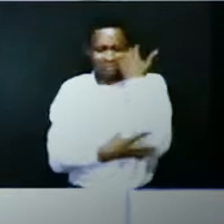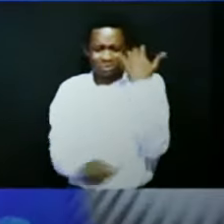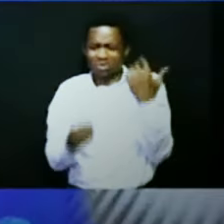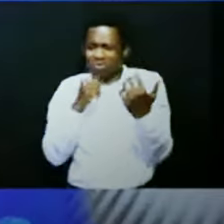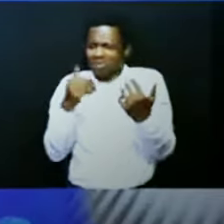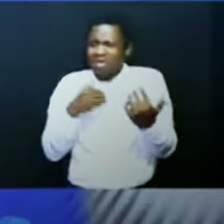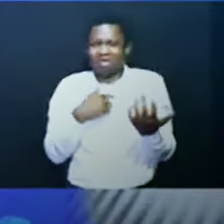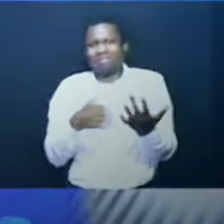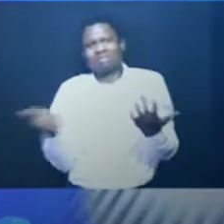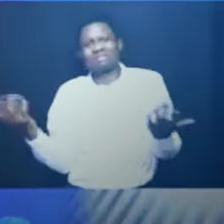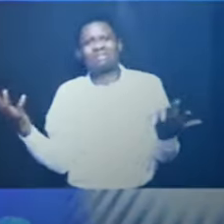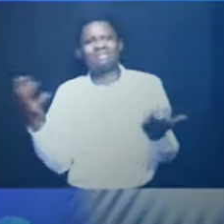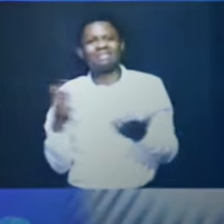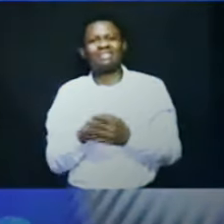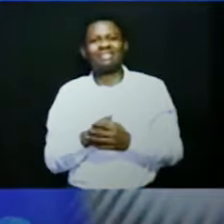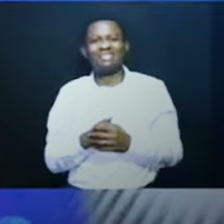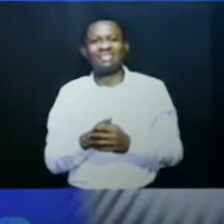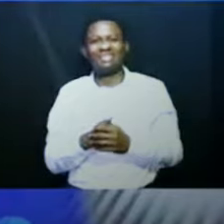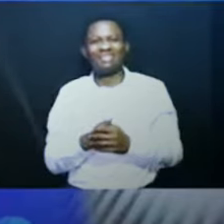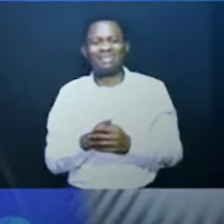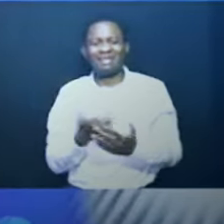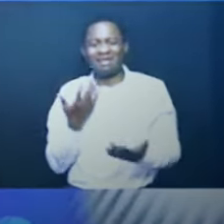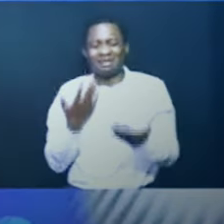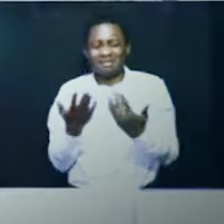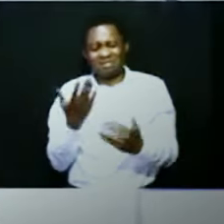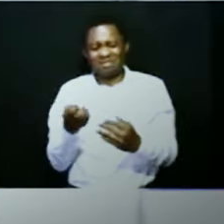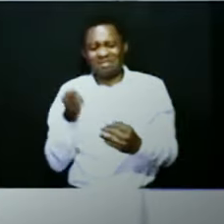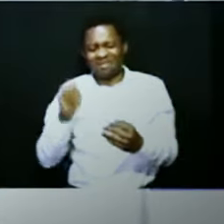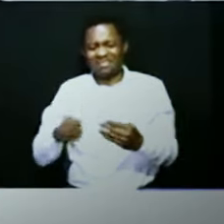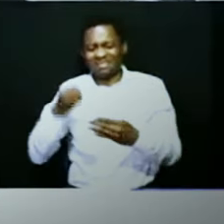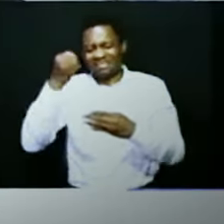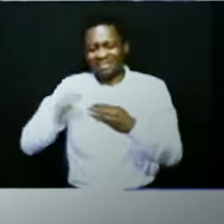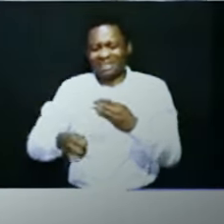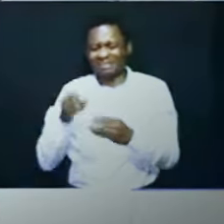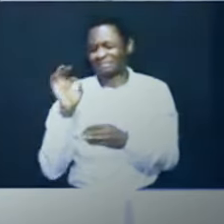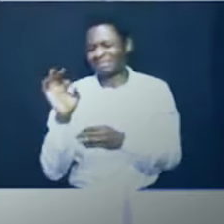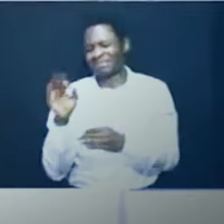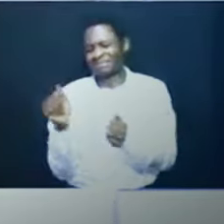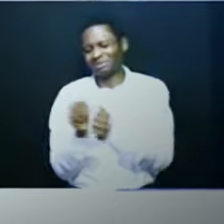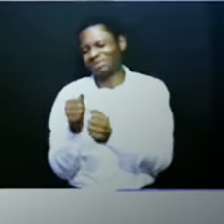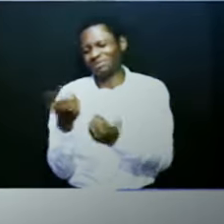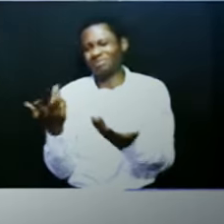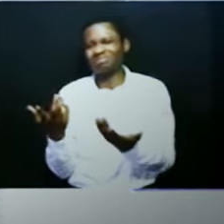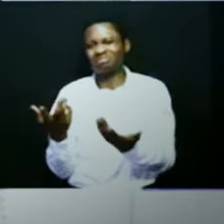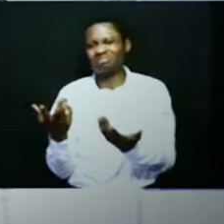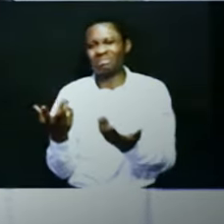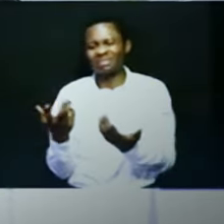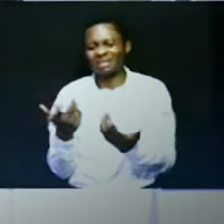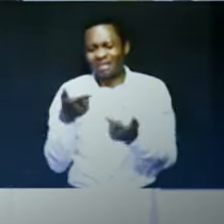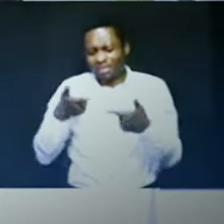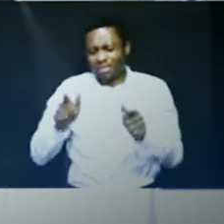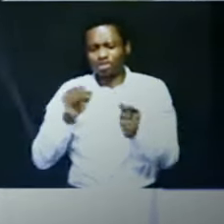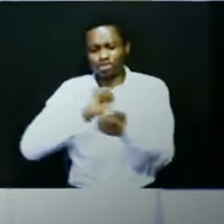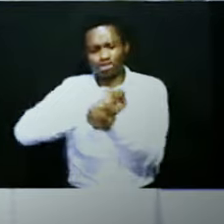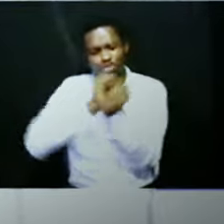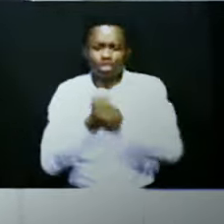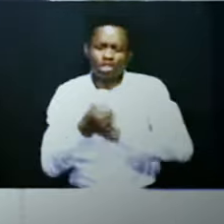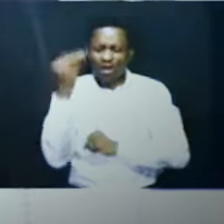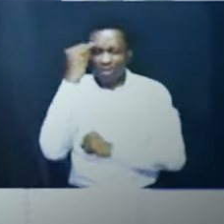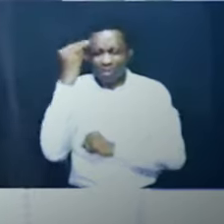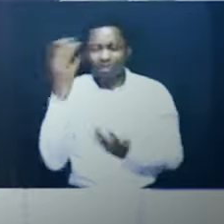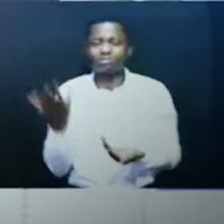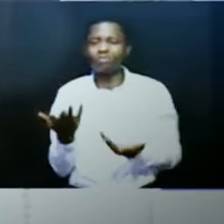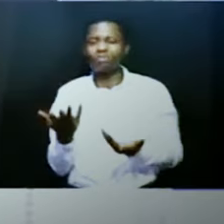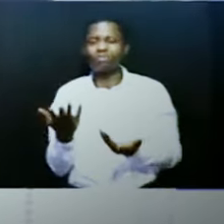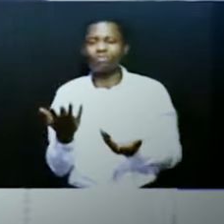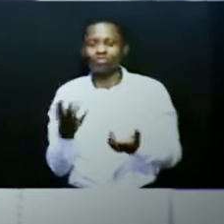mine. Maybe I should have finished preaching with this song. Let's change our minds. When we are